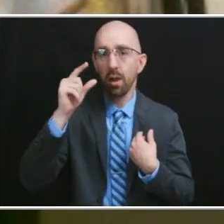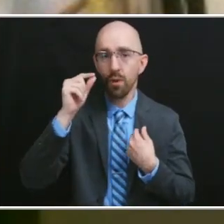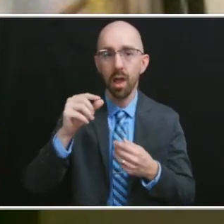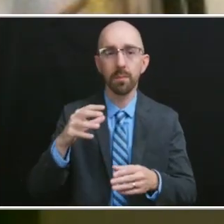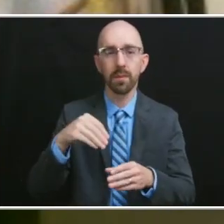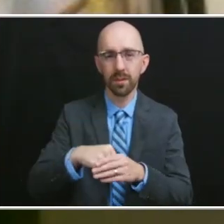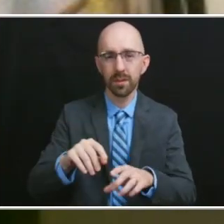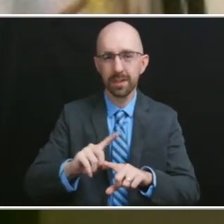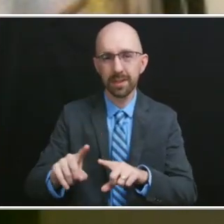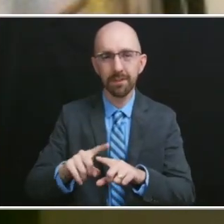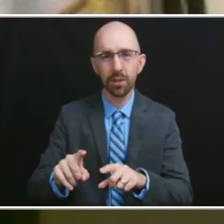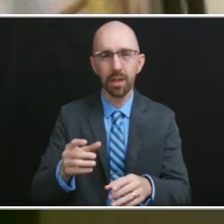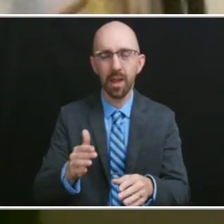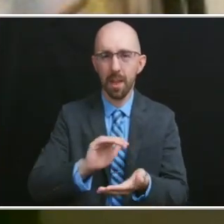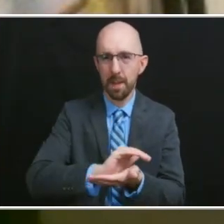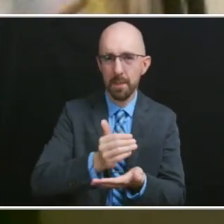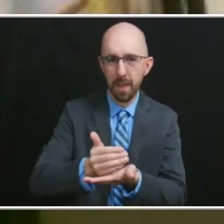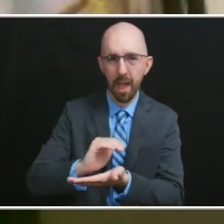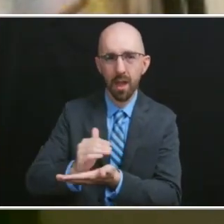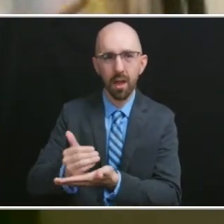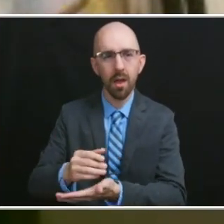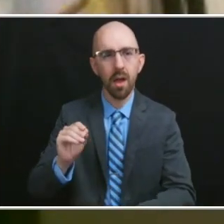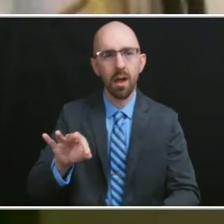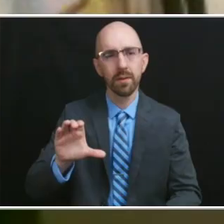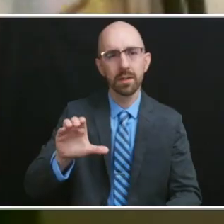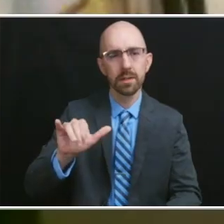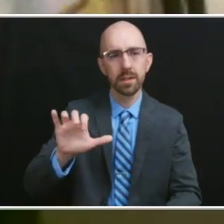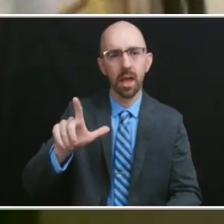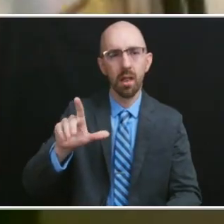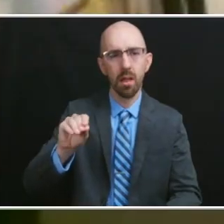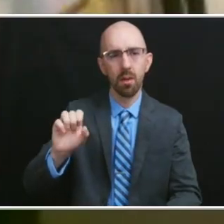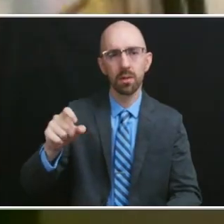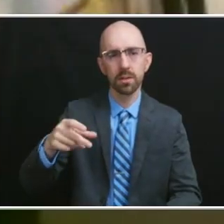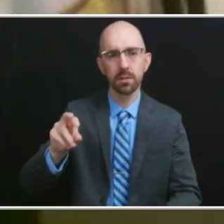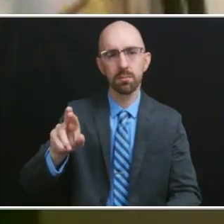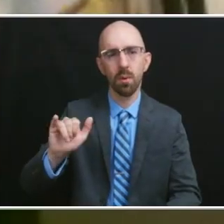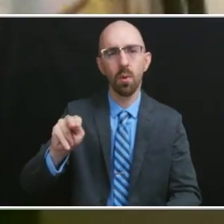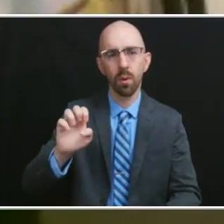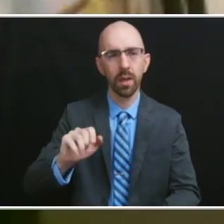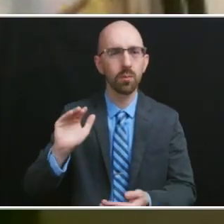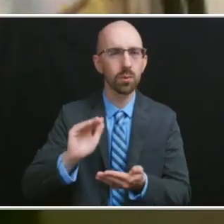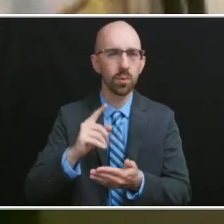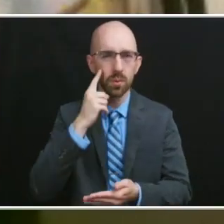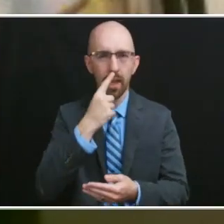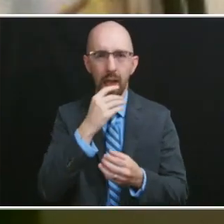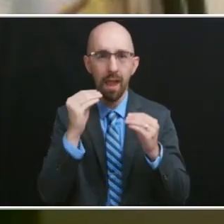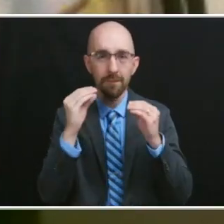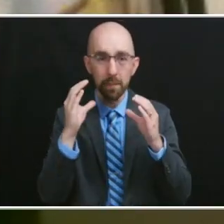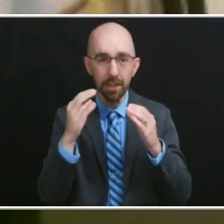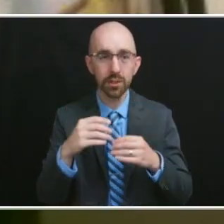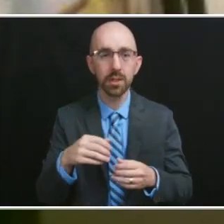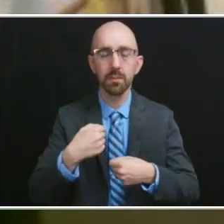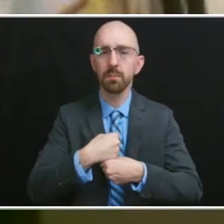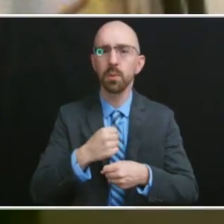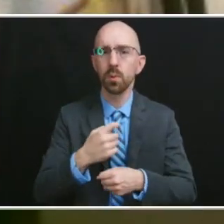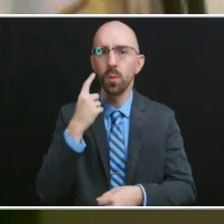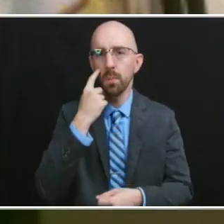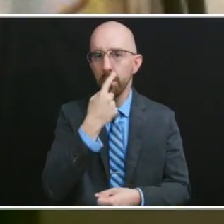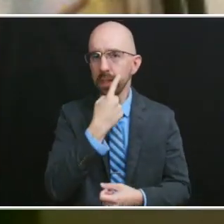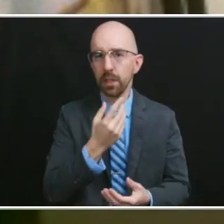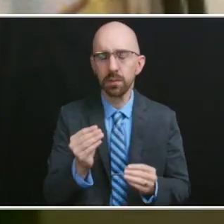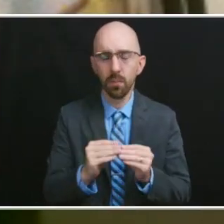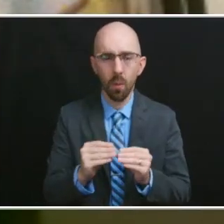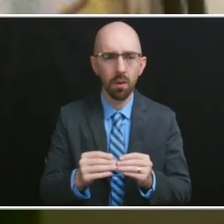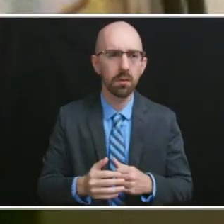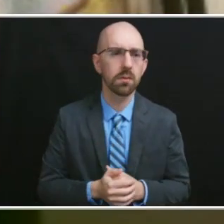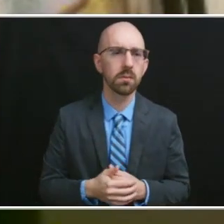different concentration of cyclosporin that reduce eye inflammation and help you produce more tears. For the dry mouth, we